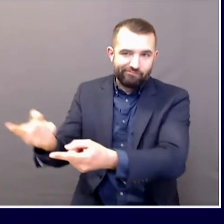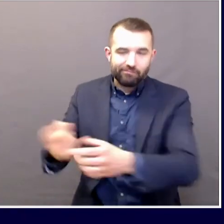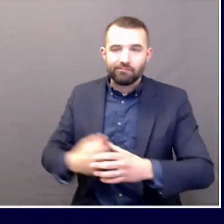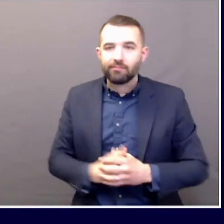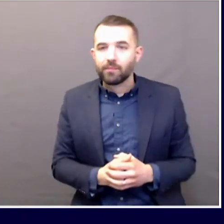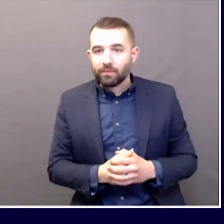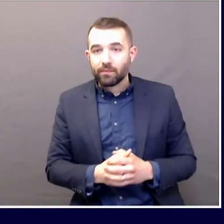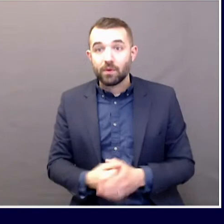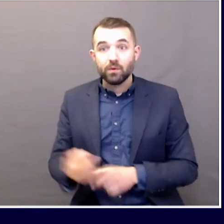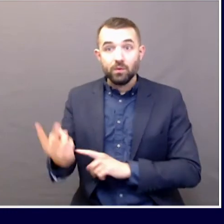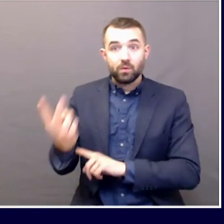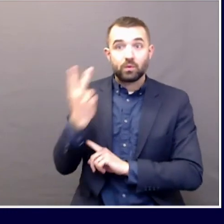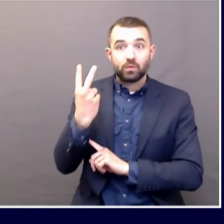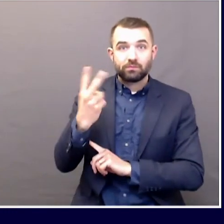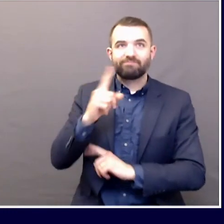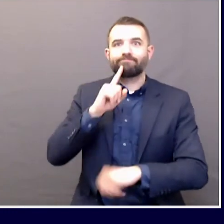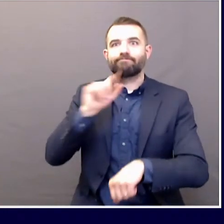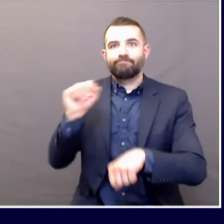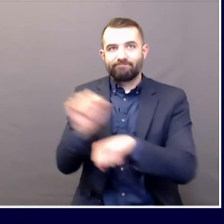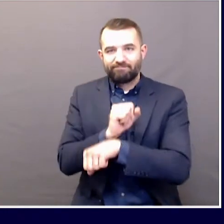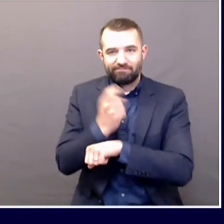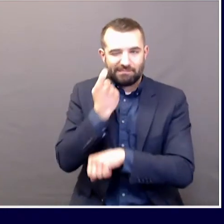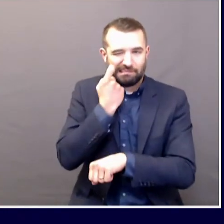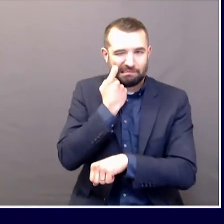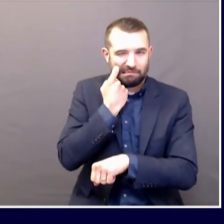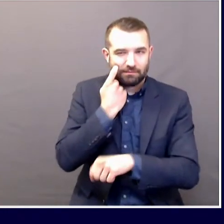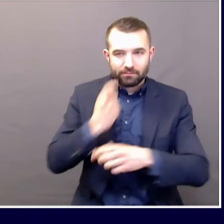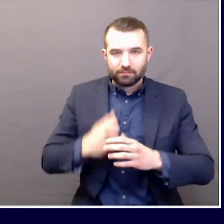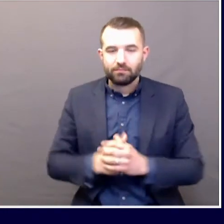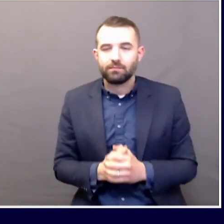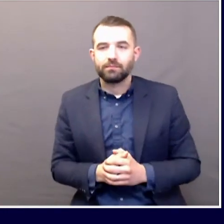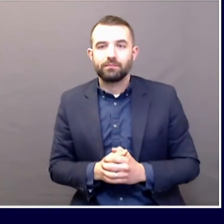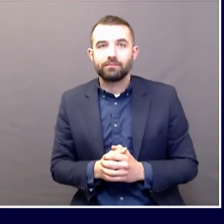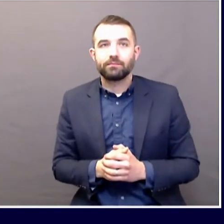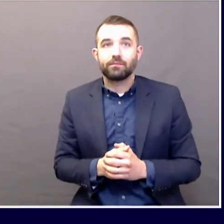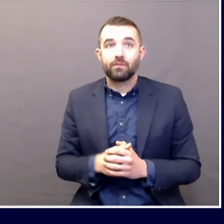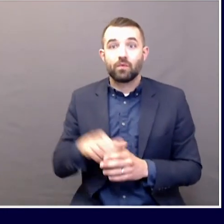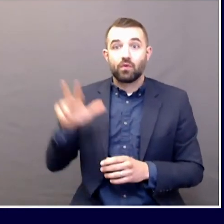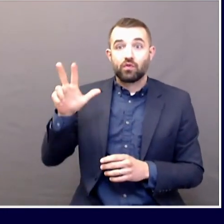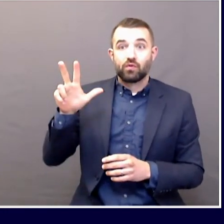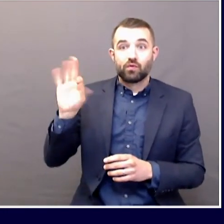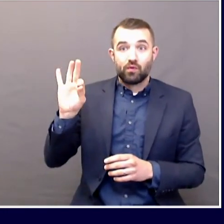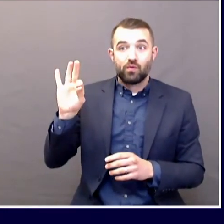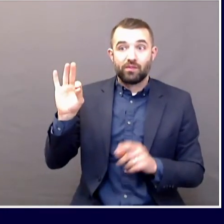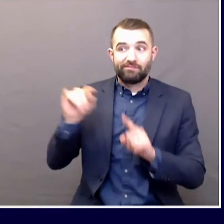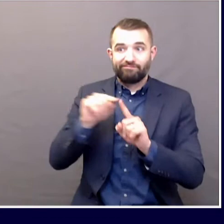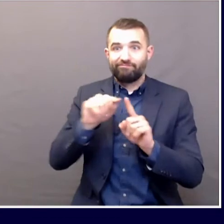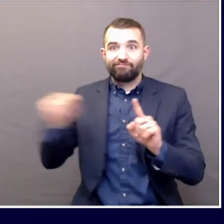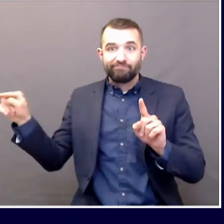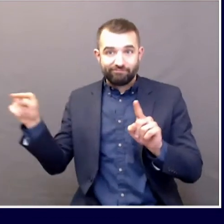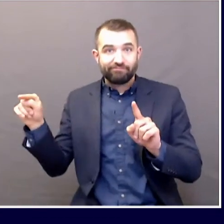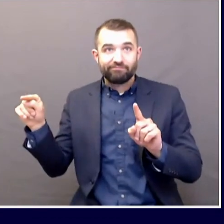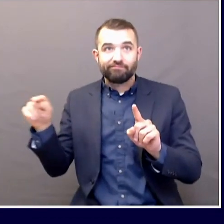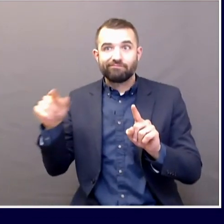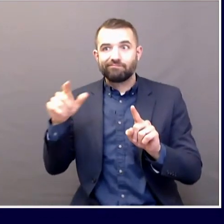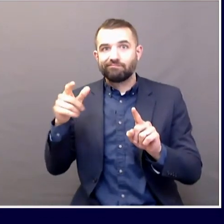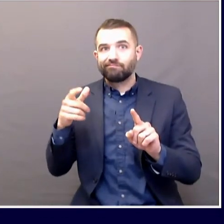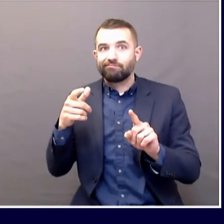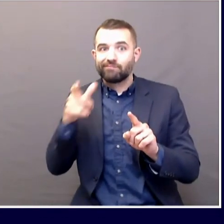to determine whether the medical provider who signed the death certificate indicated that COVID-19 was a cause of